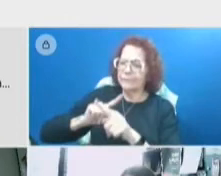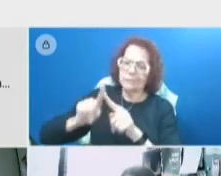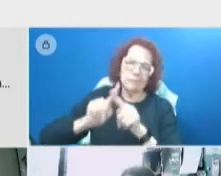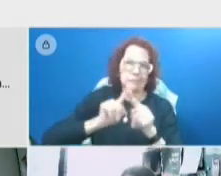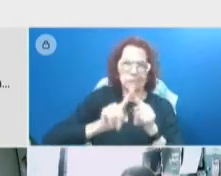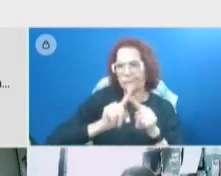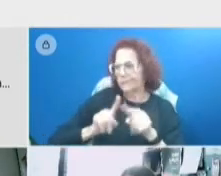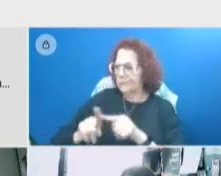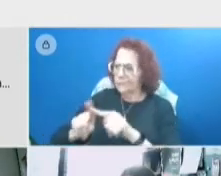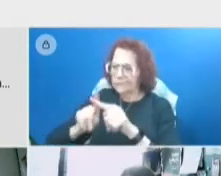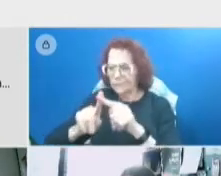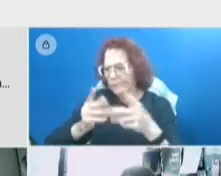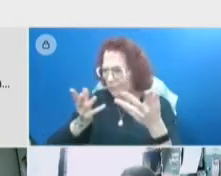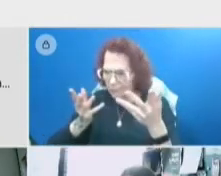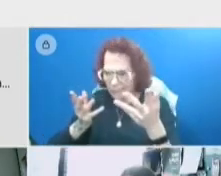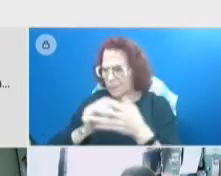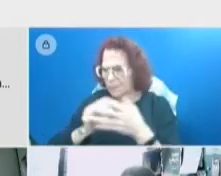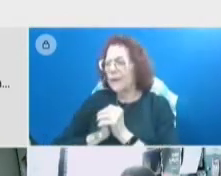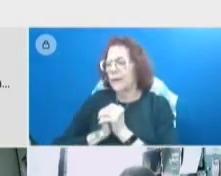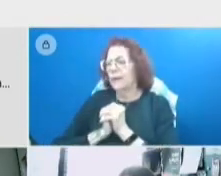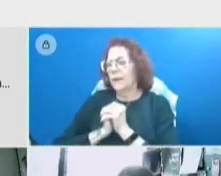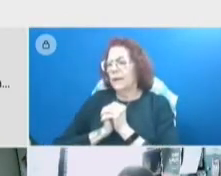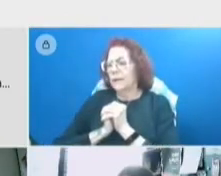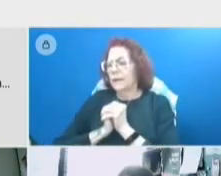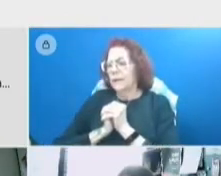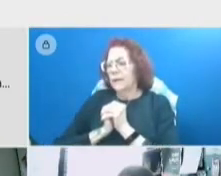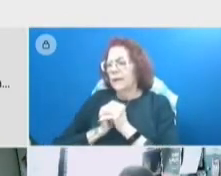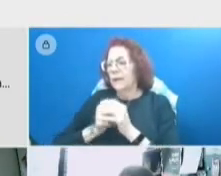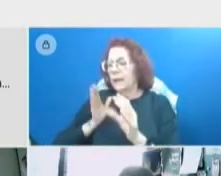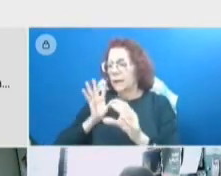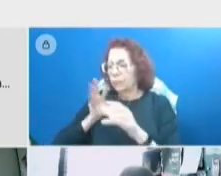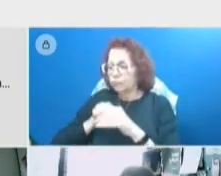We participated in the monthly ECA call with the counties.